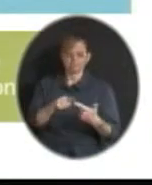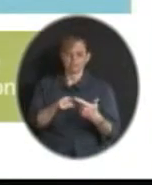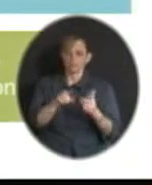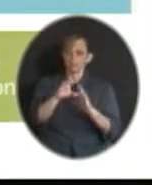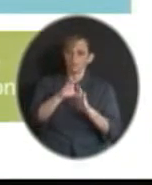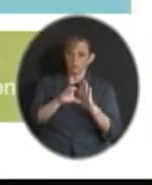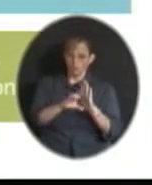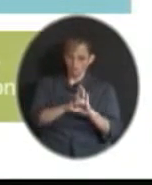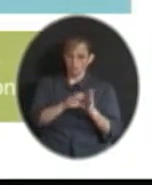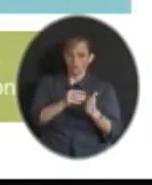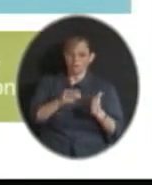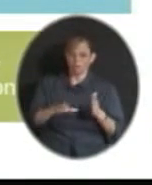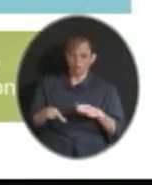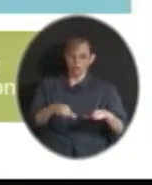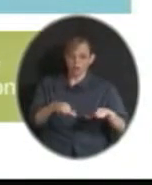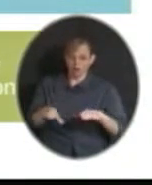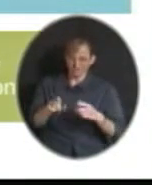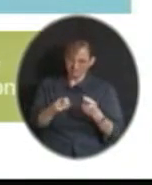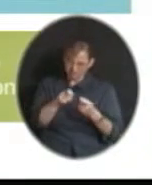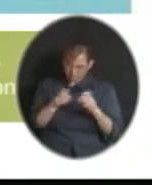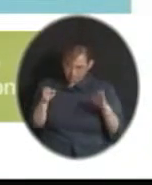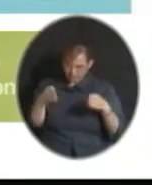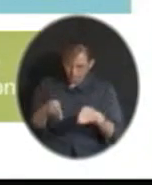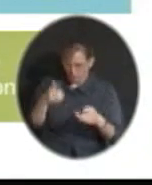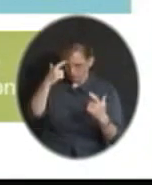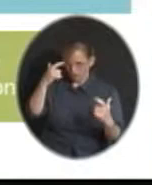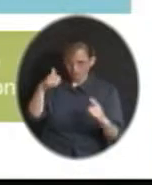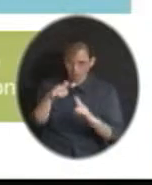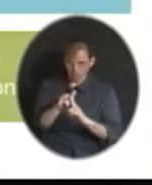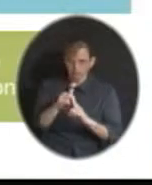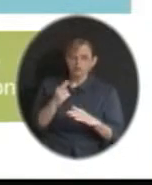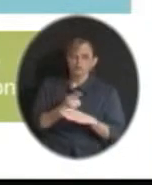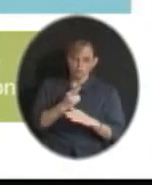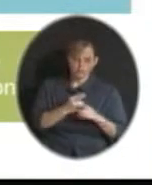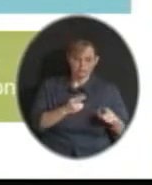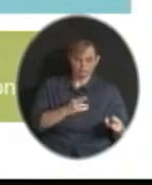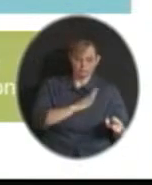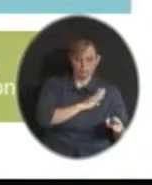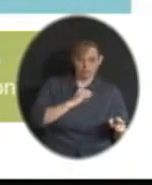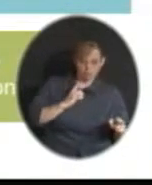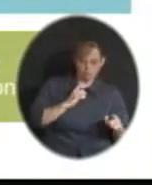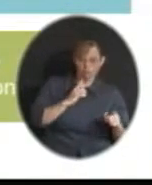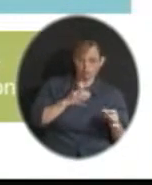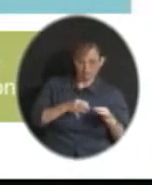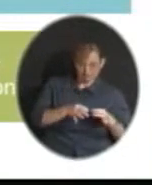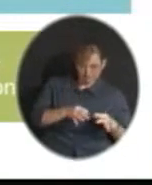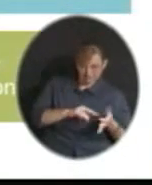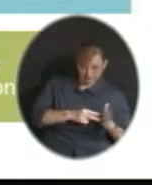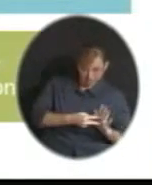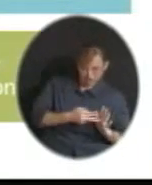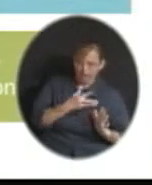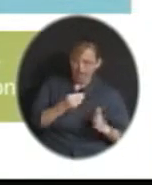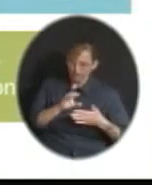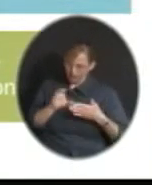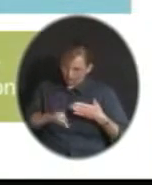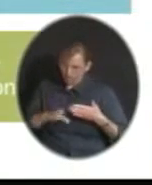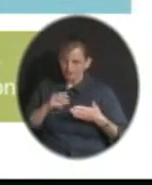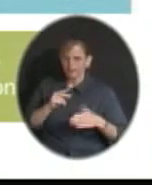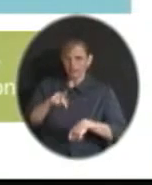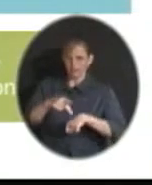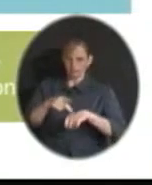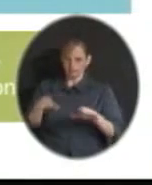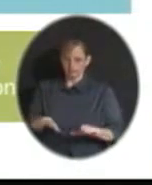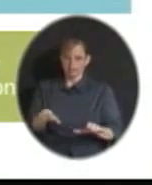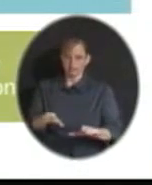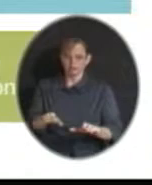student conduct that specifically address bullying using the board definition and the consequences and the administrative actions that